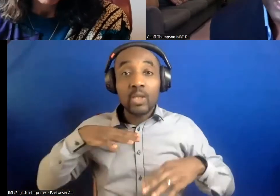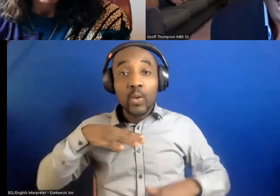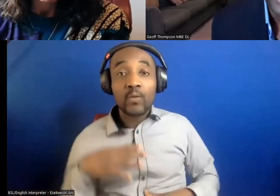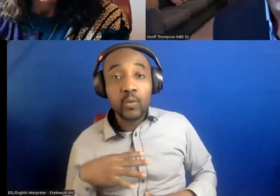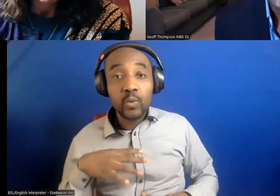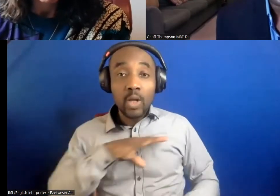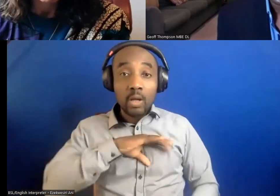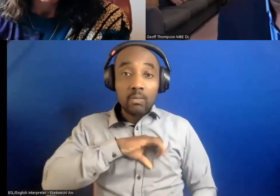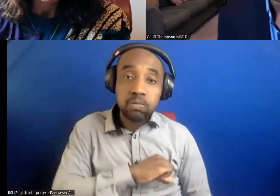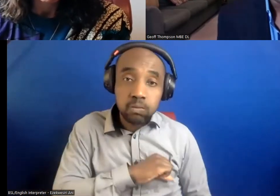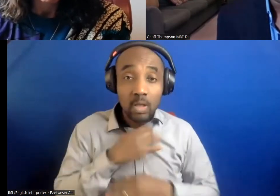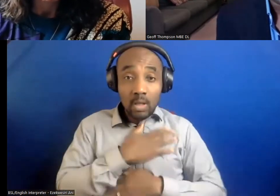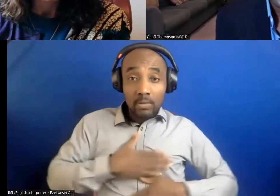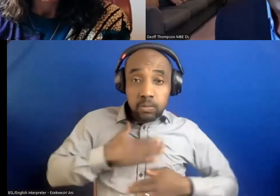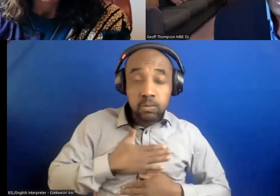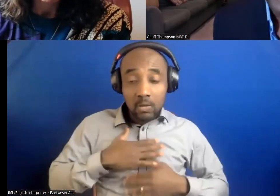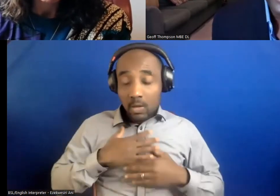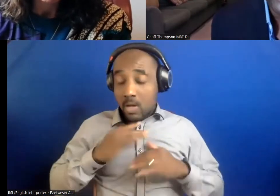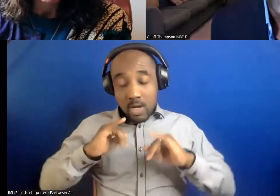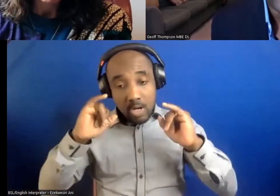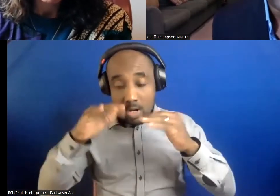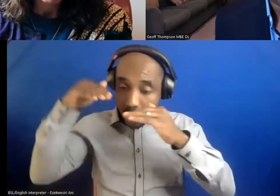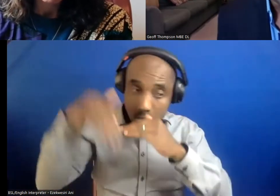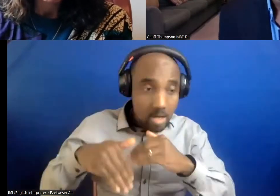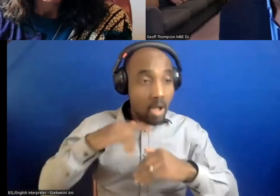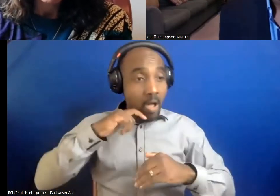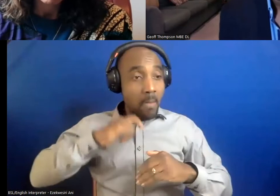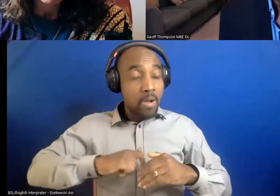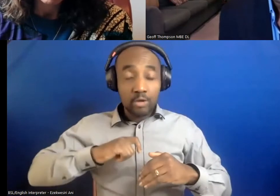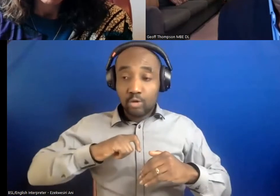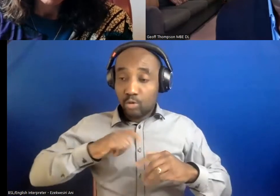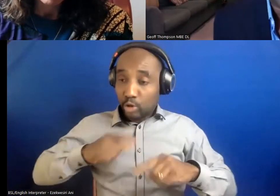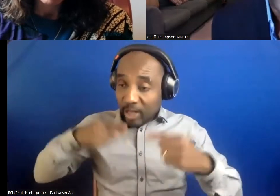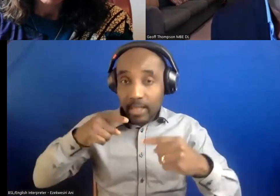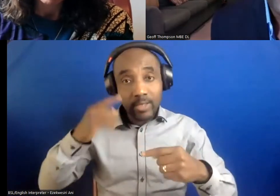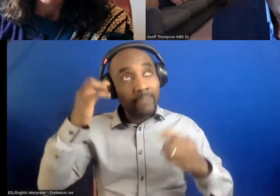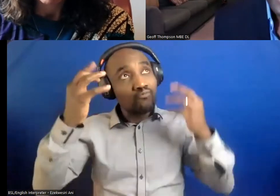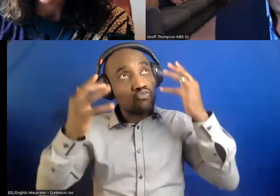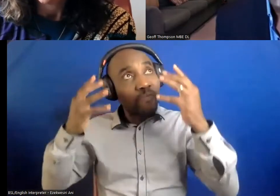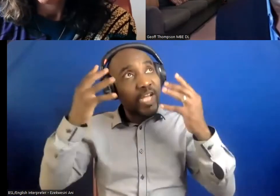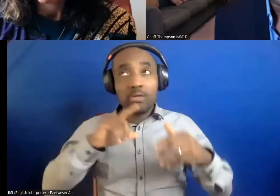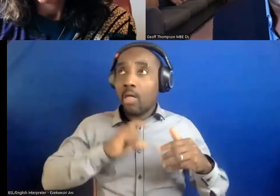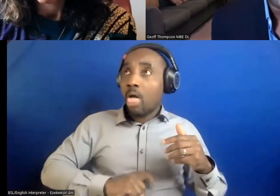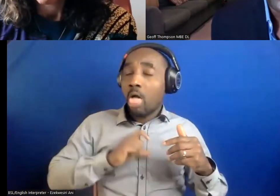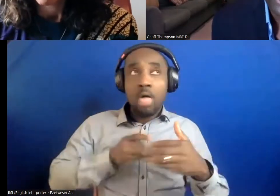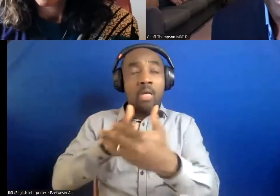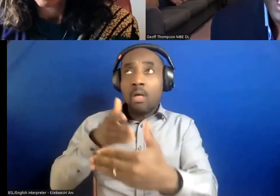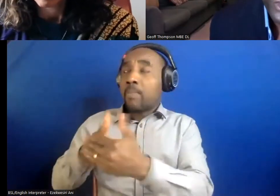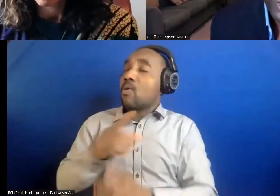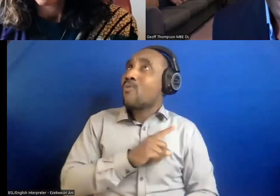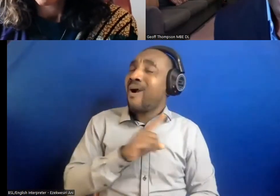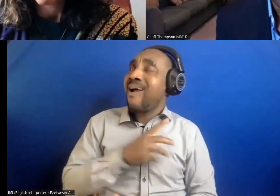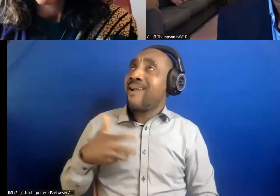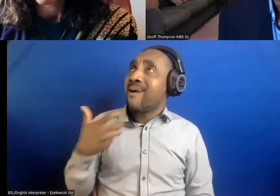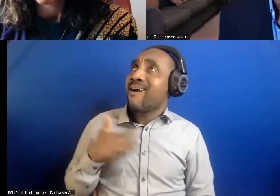profoundly dark places of self-reflection and personal challenge. But in all of that, I contributed and saw